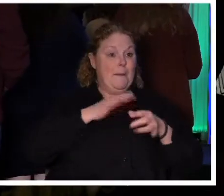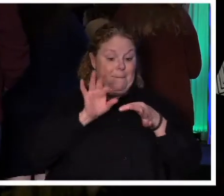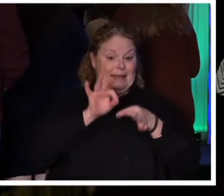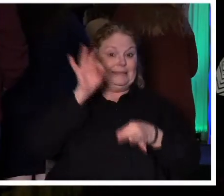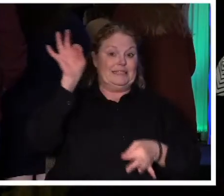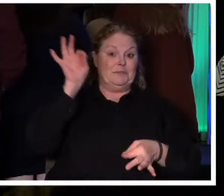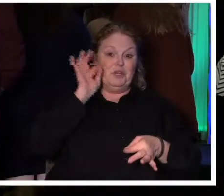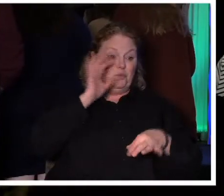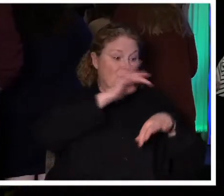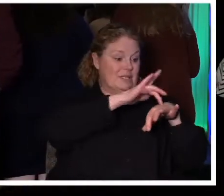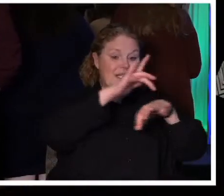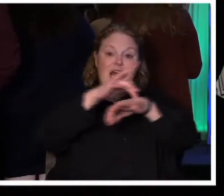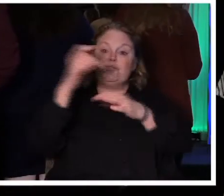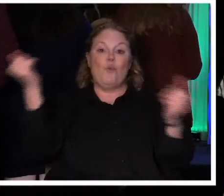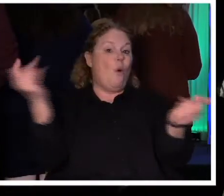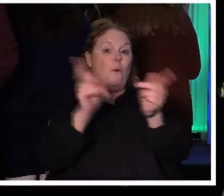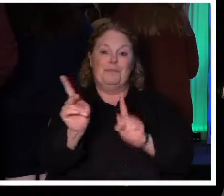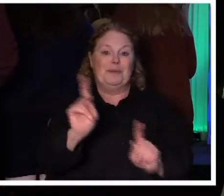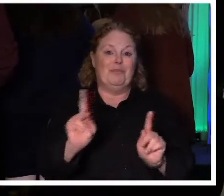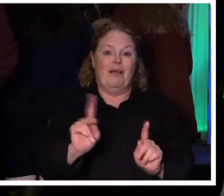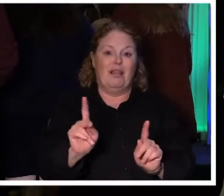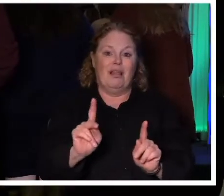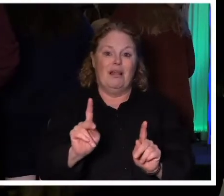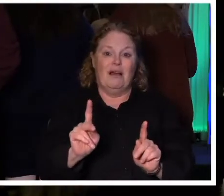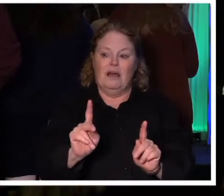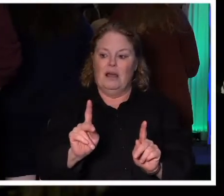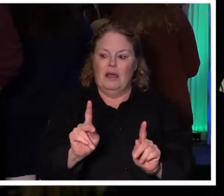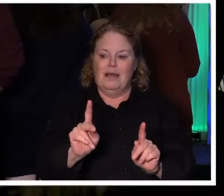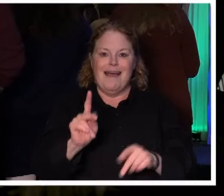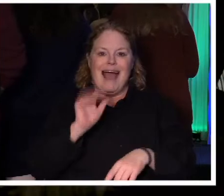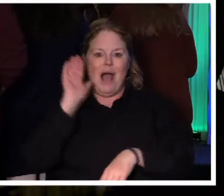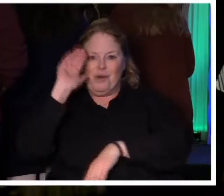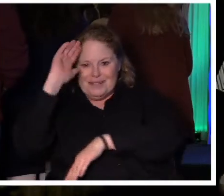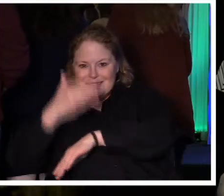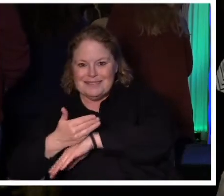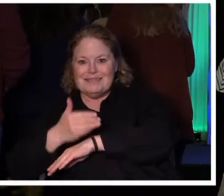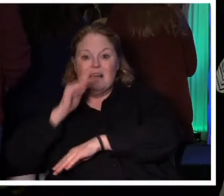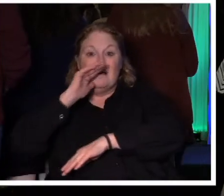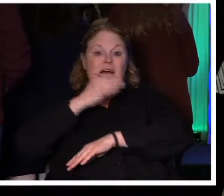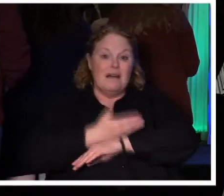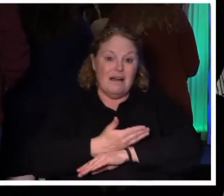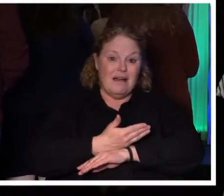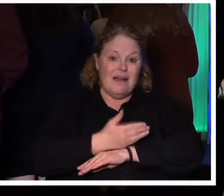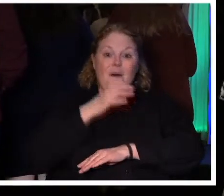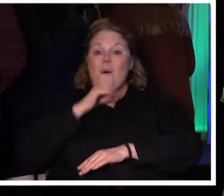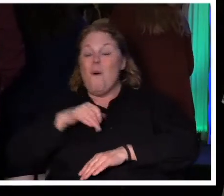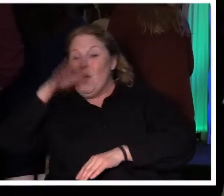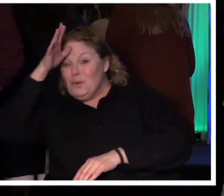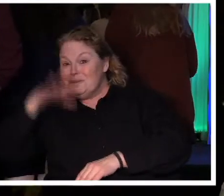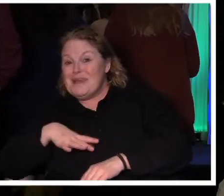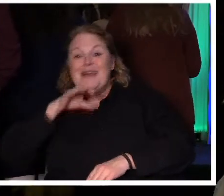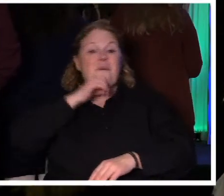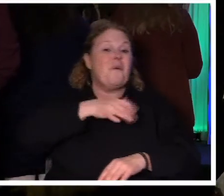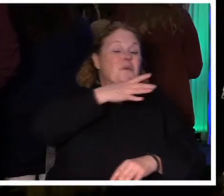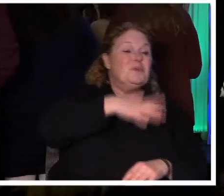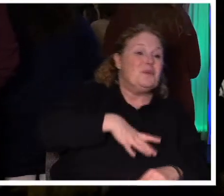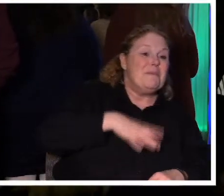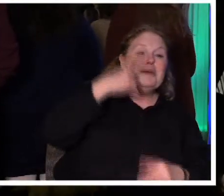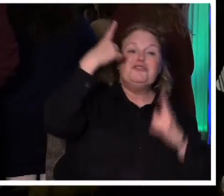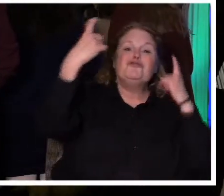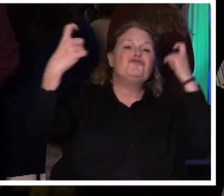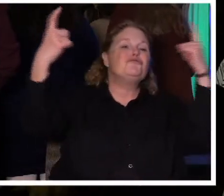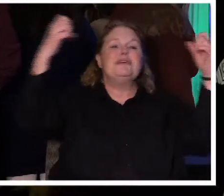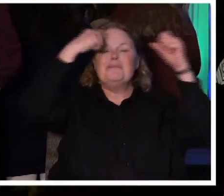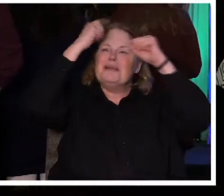flesh. It's going to involve our sons and our daughters and our old men and our old women, Lord, dreaming, visioning